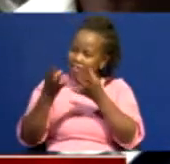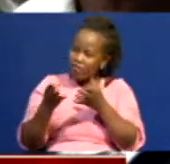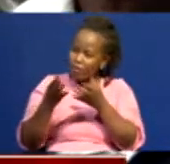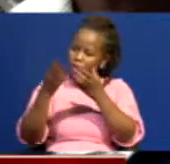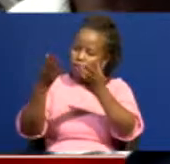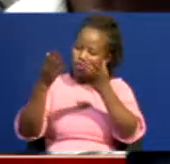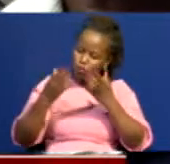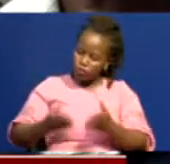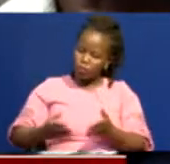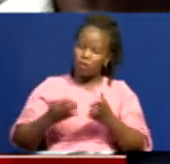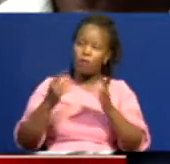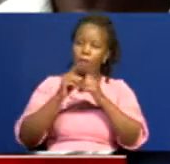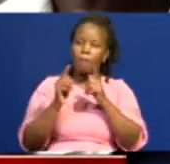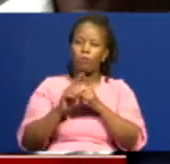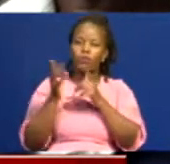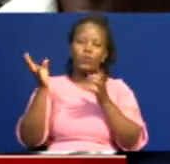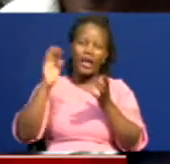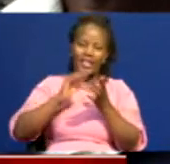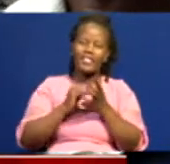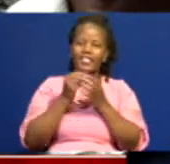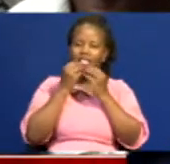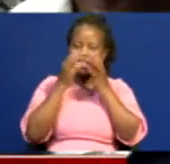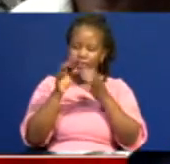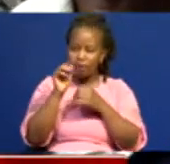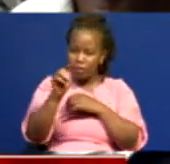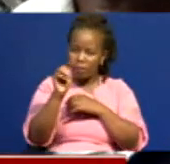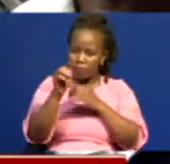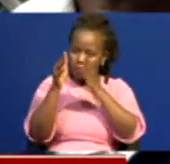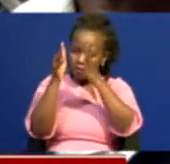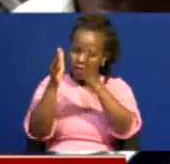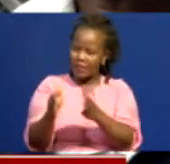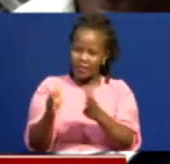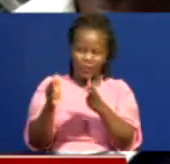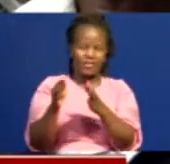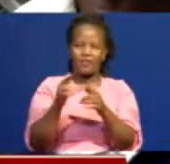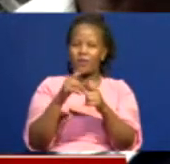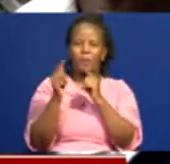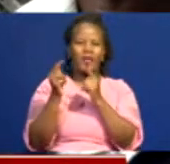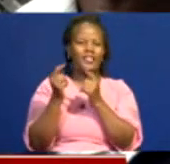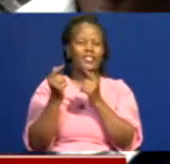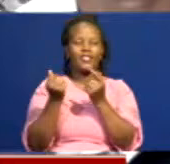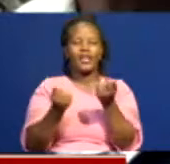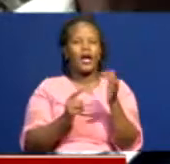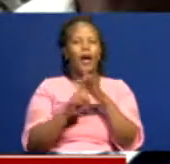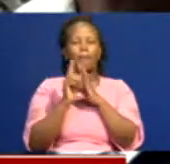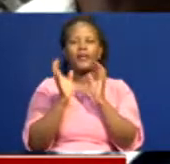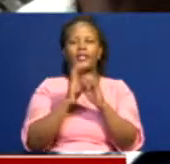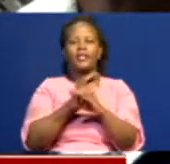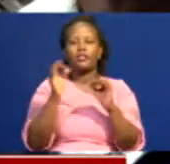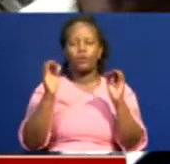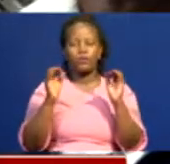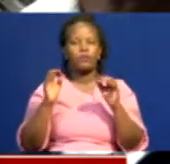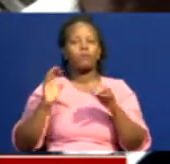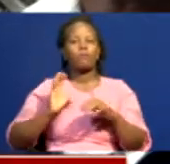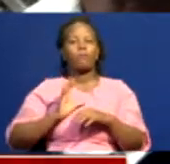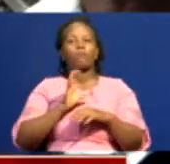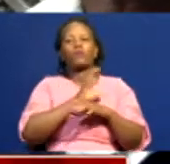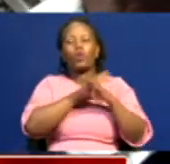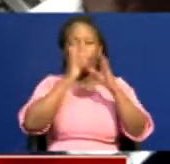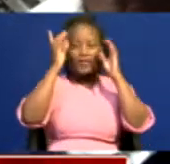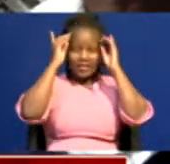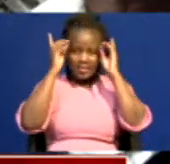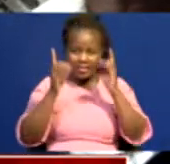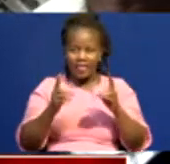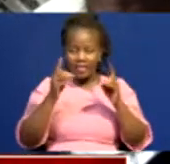wrote reminders to the governor of Kajiado, but it was not forthcoming. So the committee decided to summon the